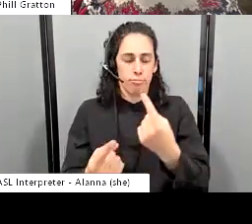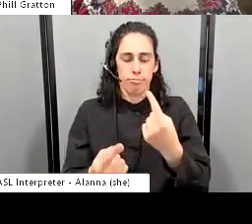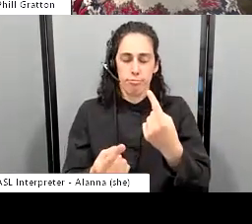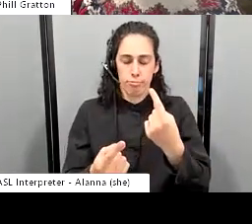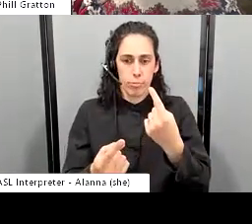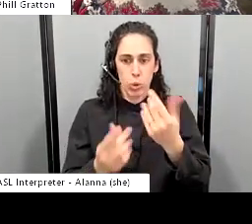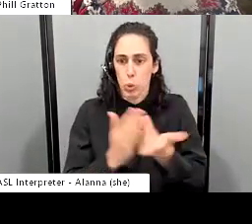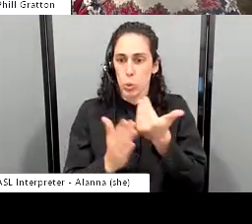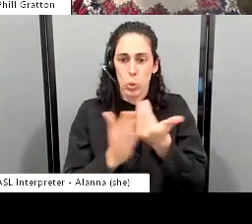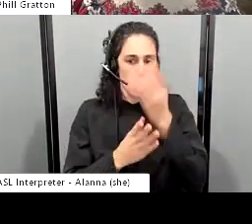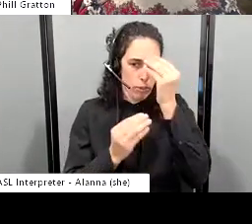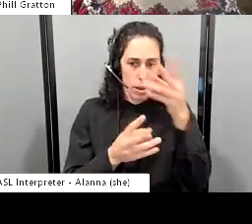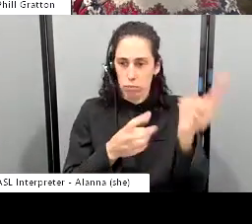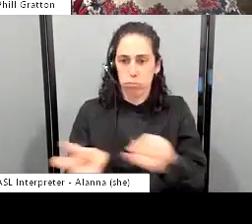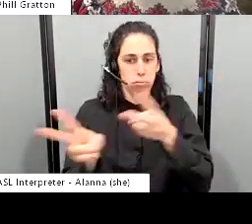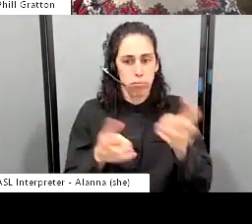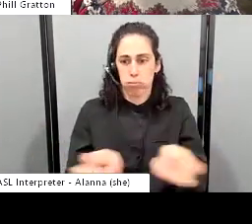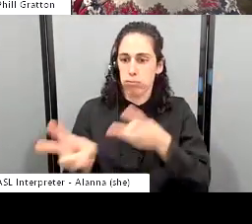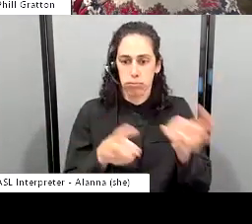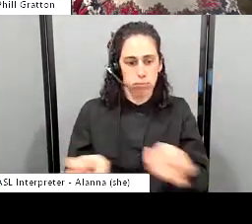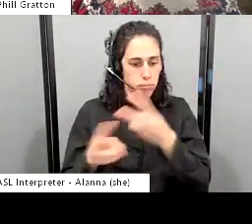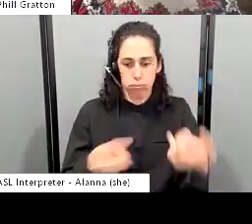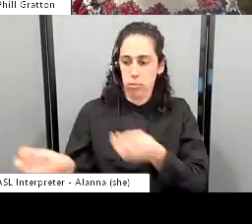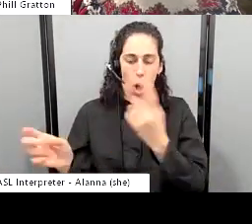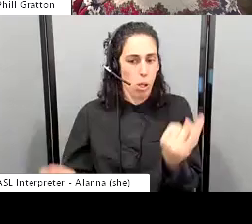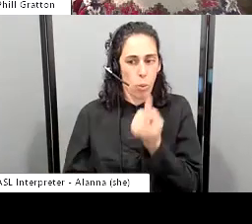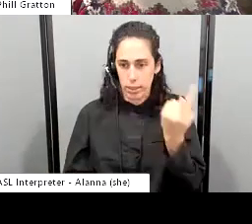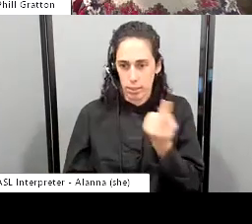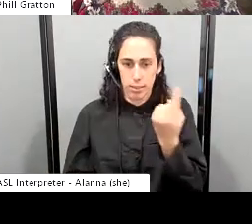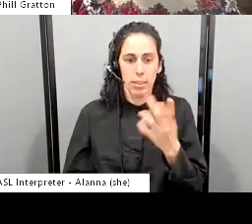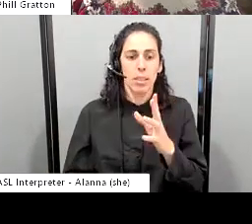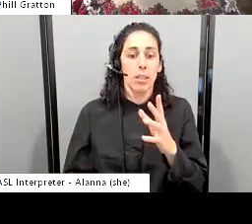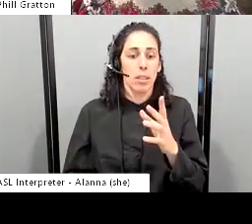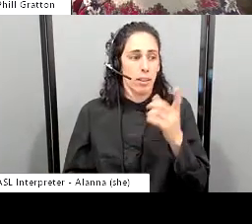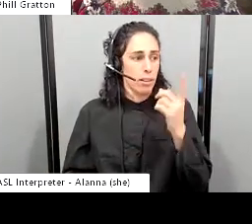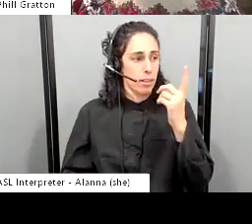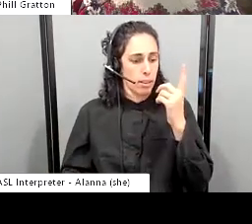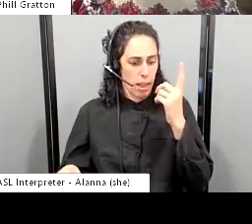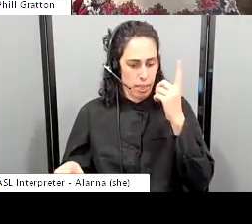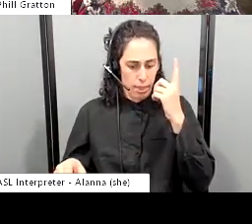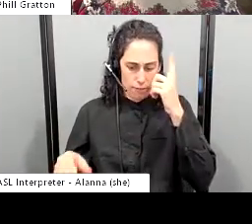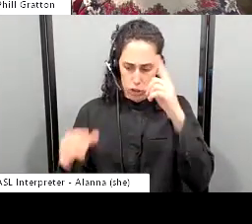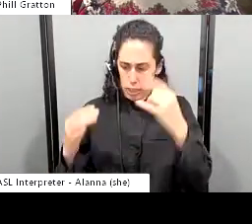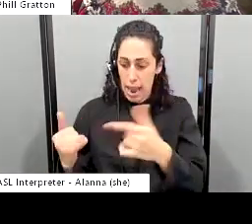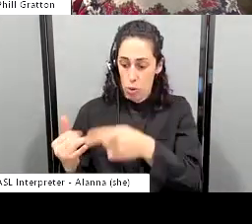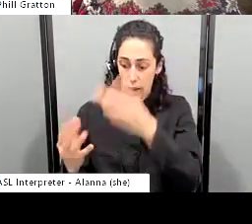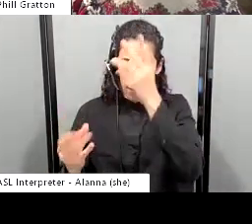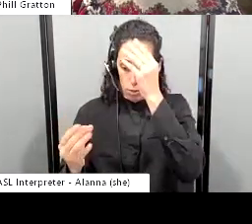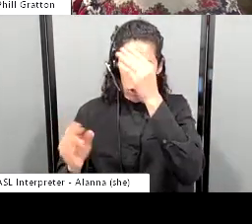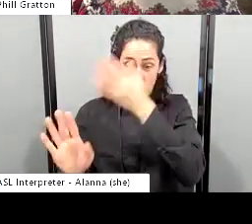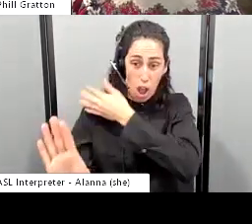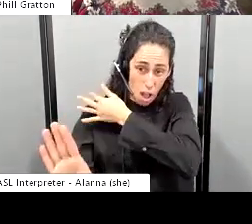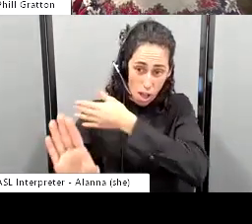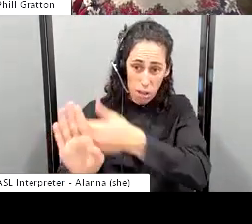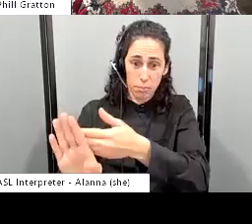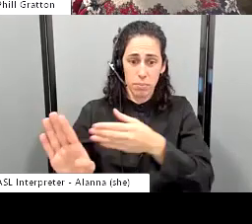is, looking at recent information. But the other thing it's now doing is that if it's pulling current information,